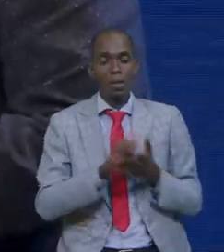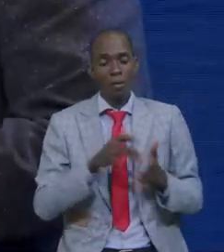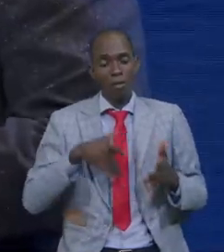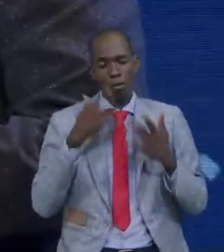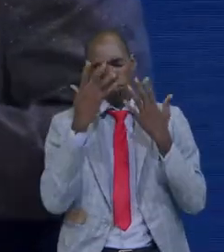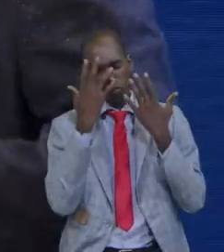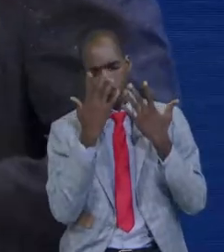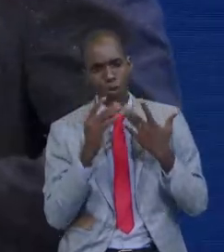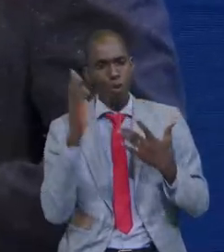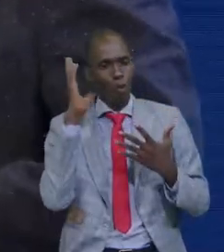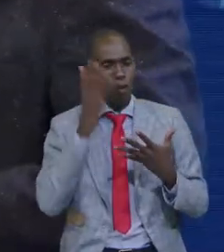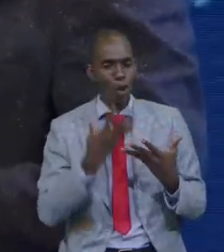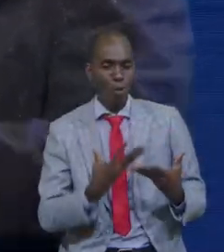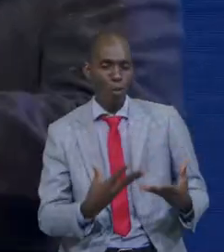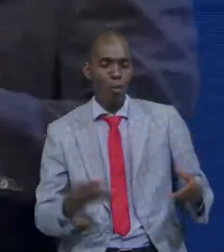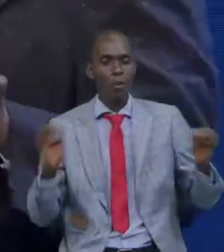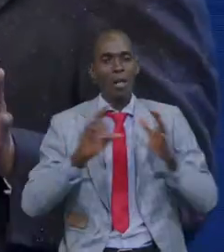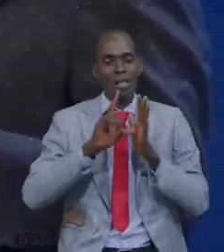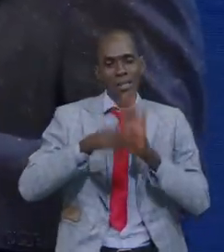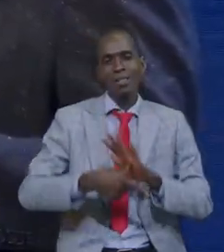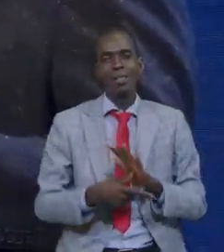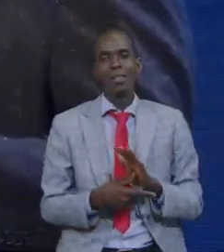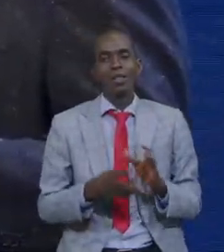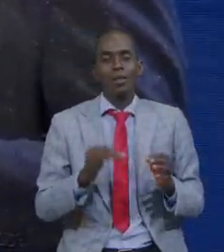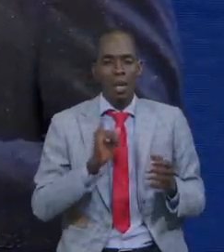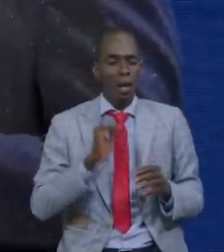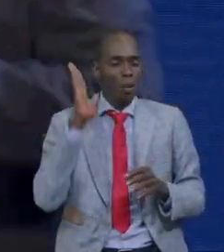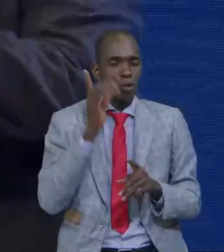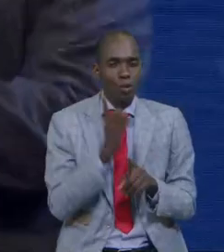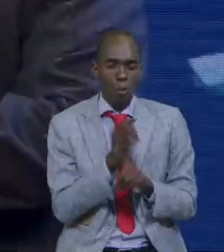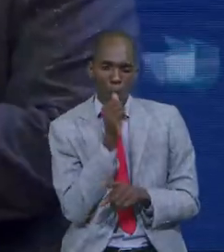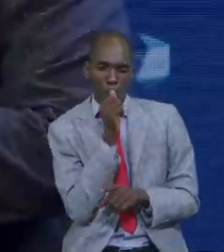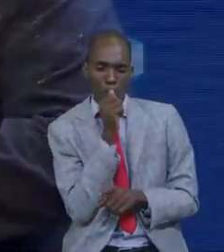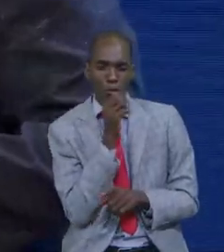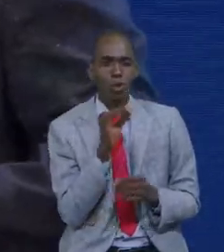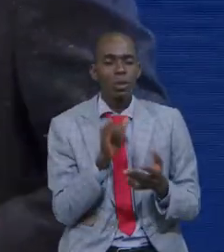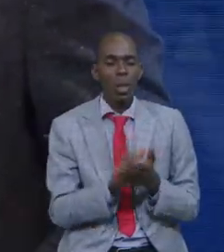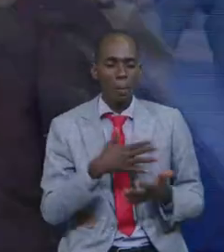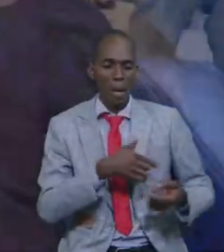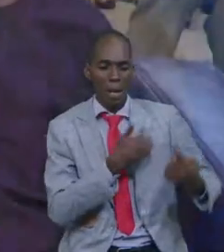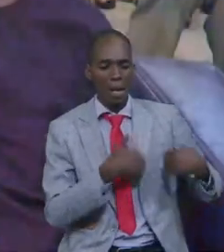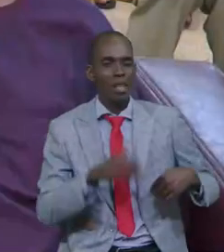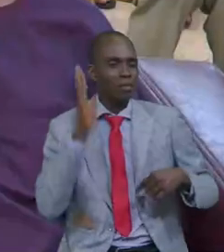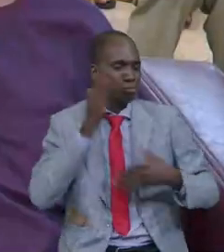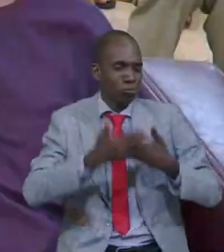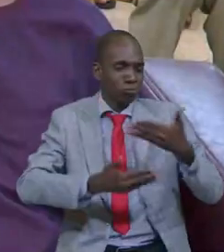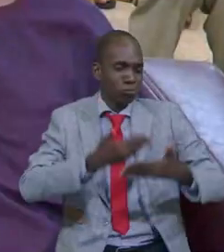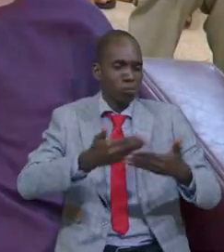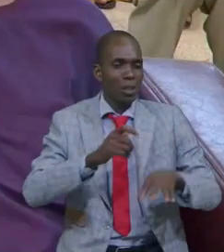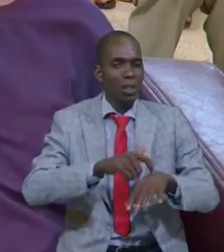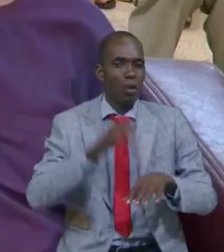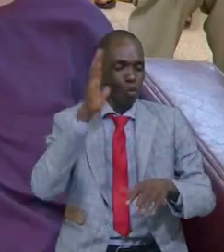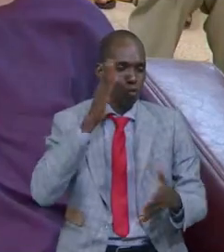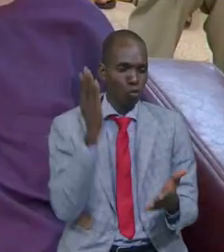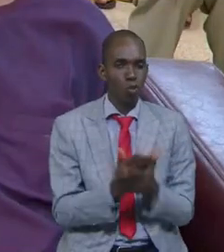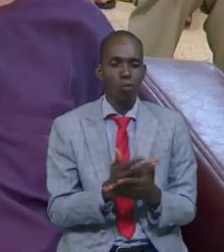so that my spirit will not condemn me anymore. They say they will be quiet